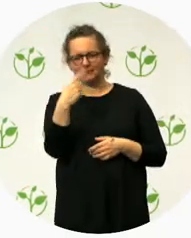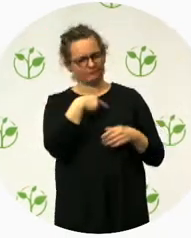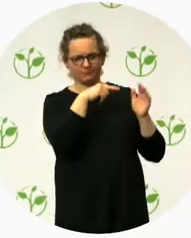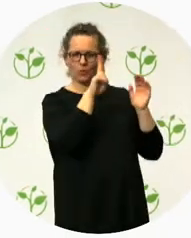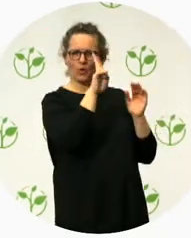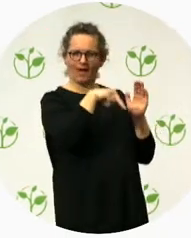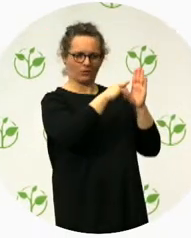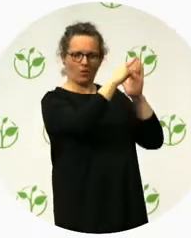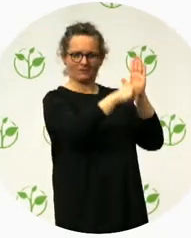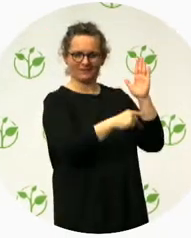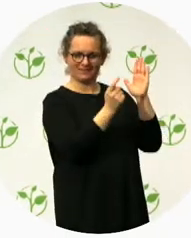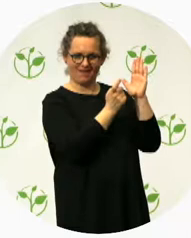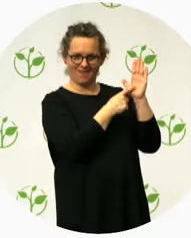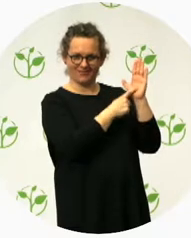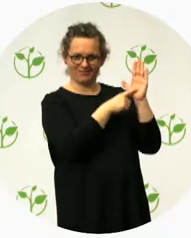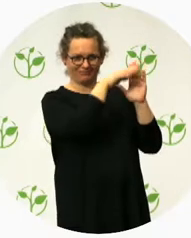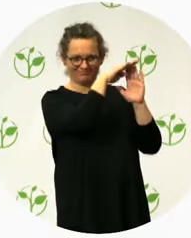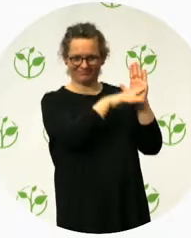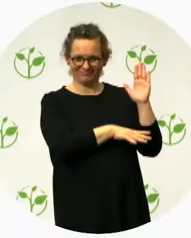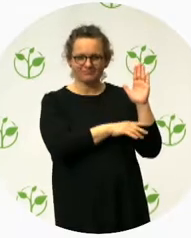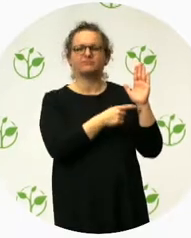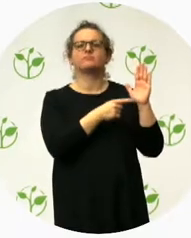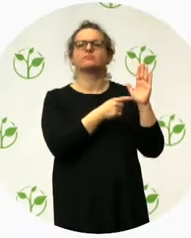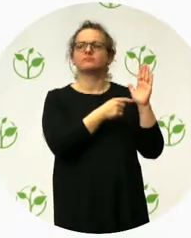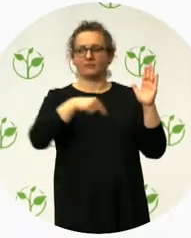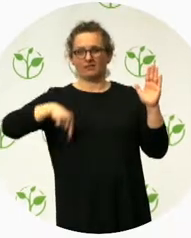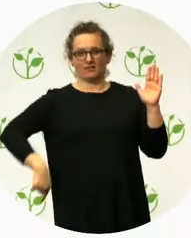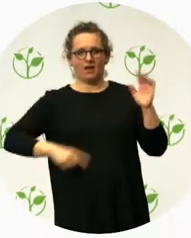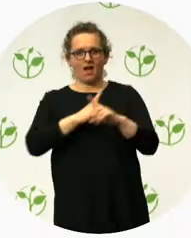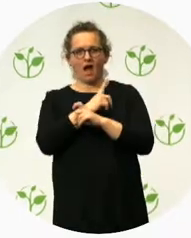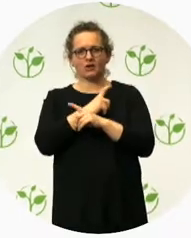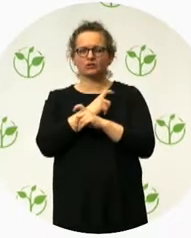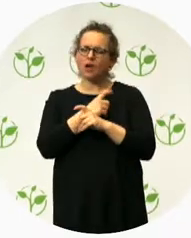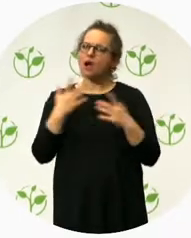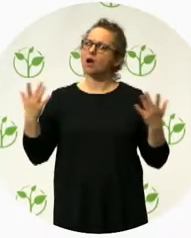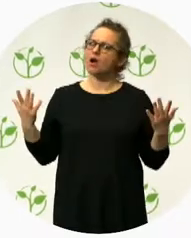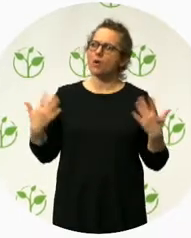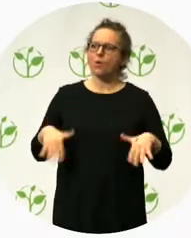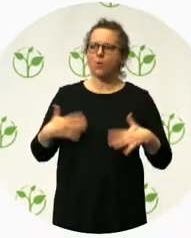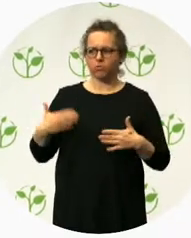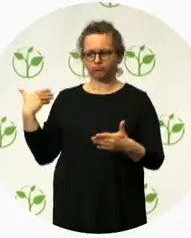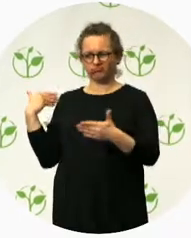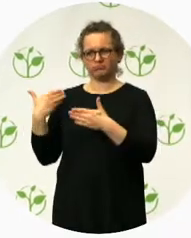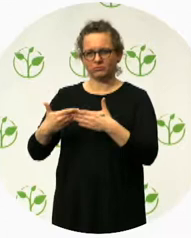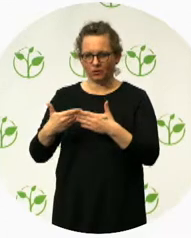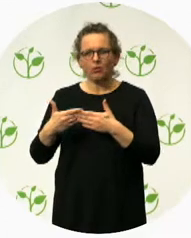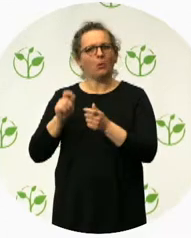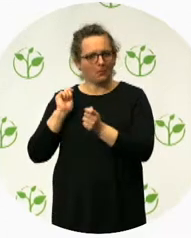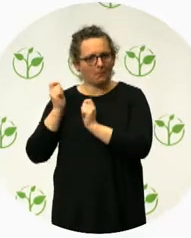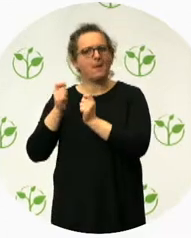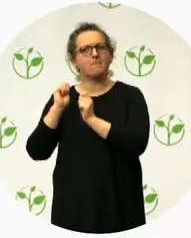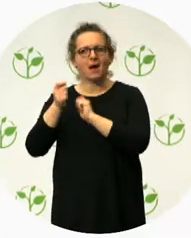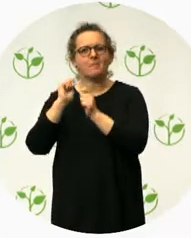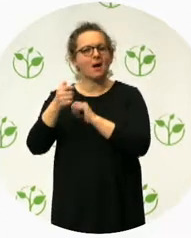disability policy. 10 years ago, in 2008, Austria has ratified the CRPD, and since